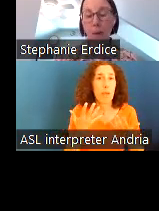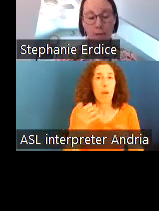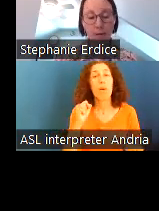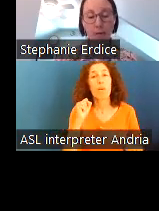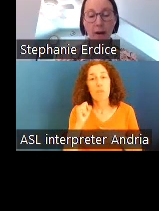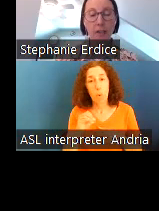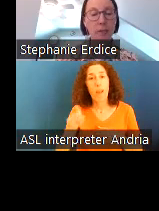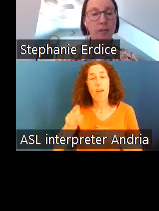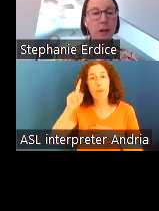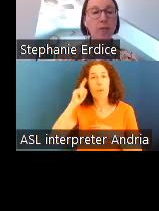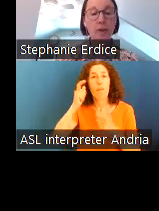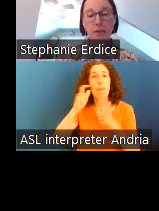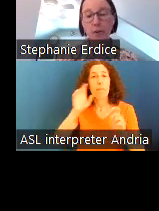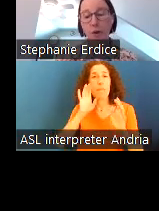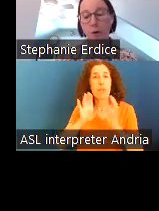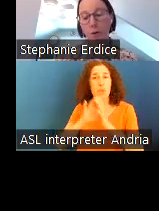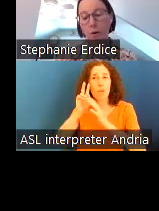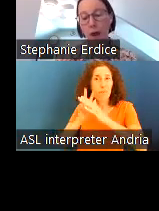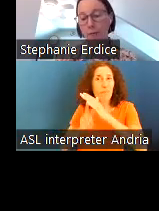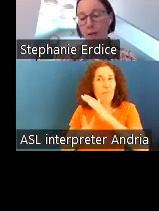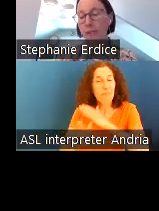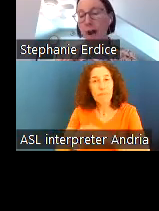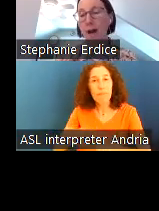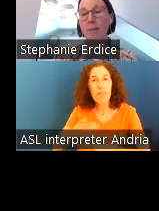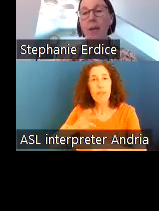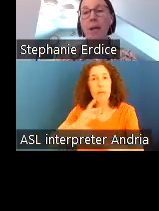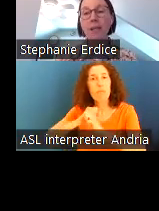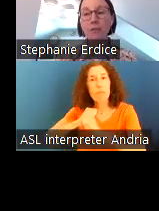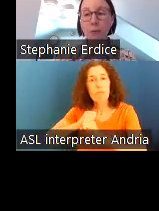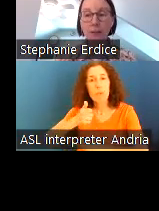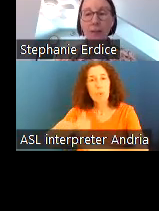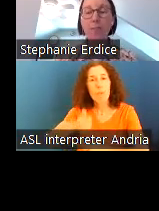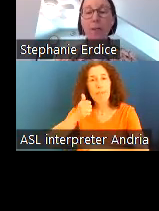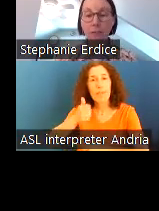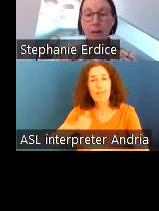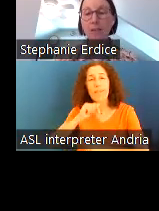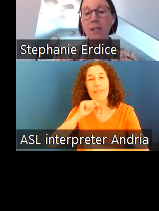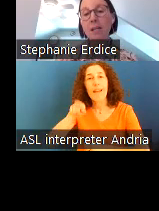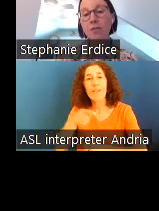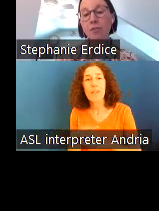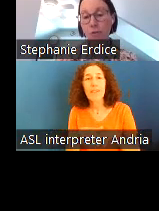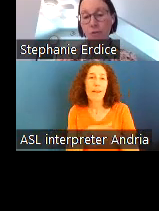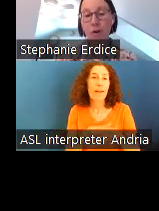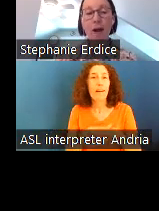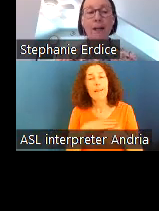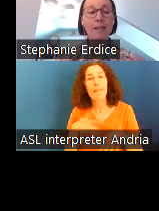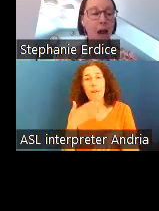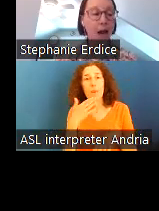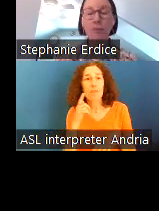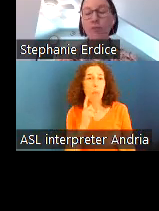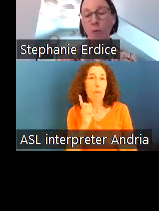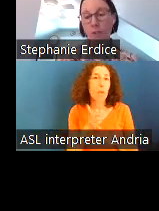when you think about self-care as being selfish or not having enough time, it's really building us into